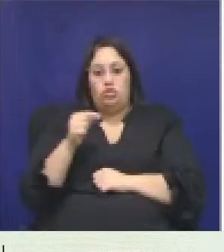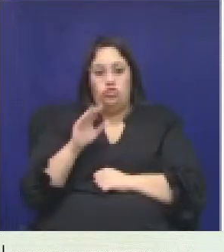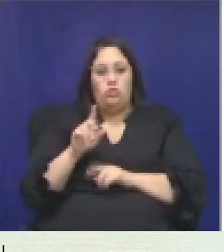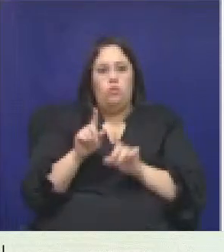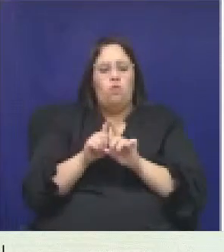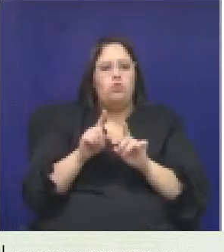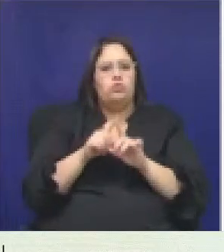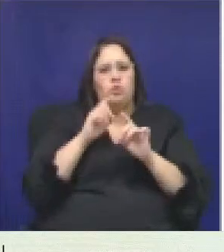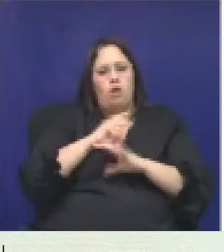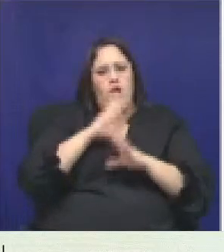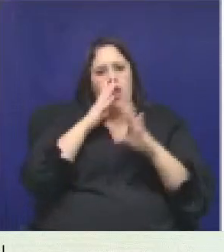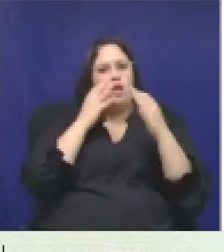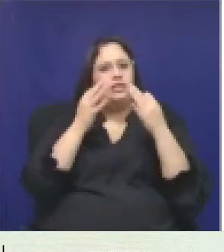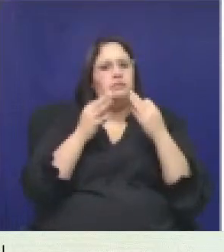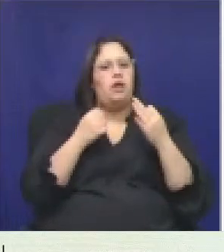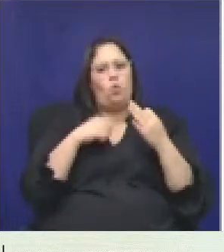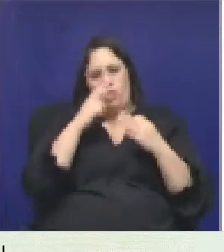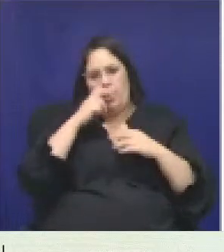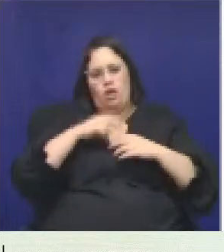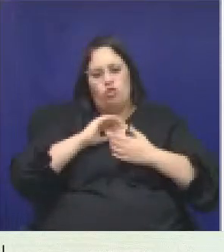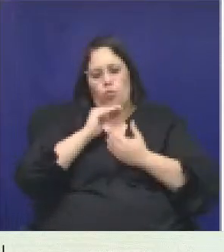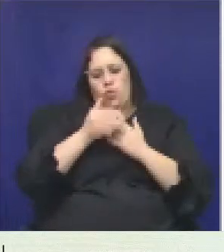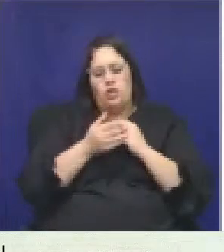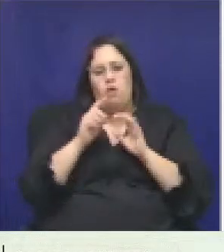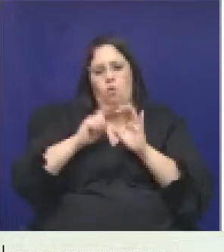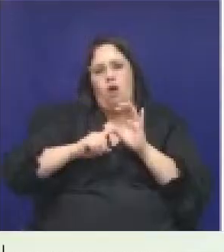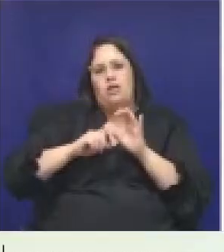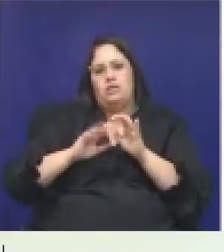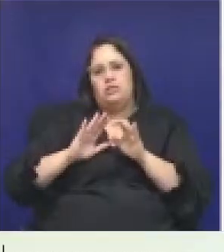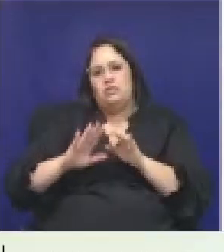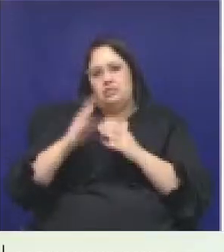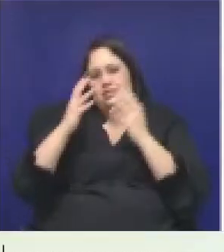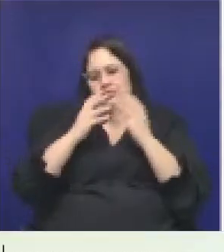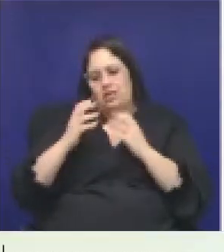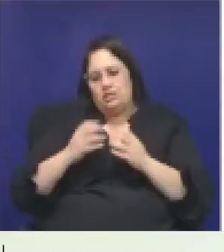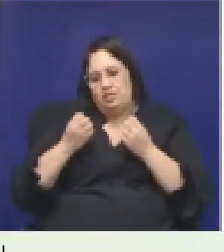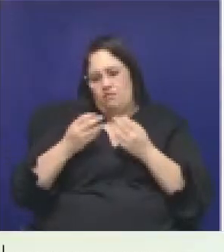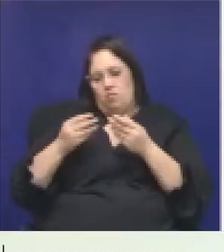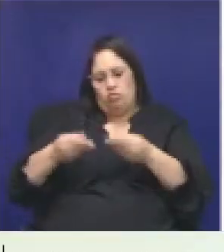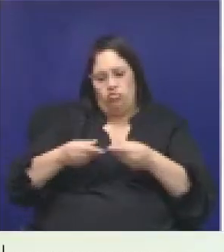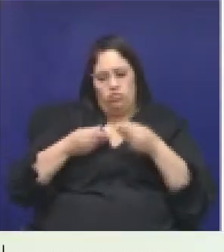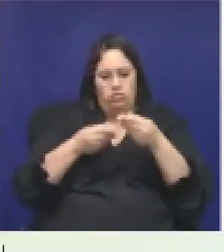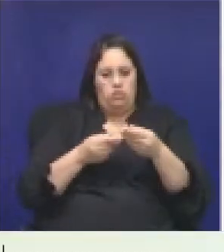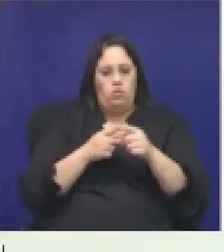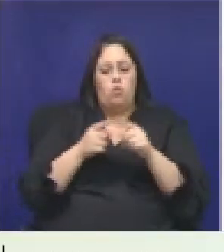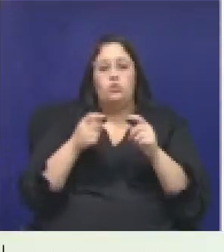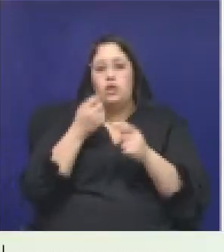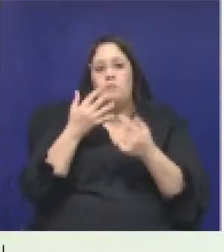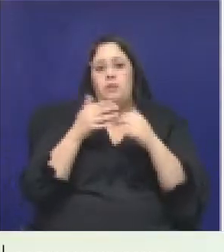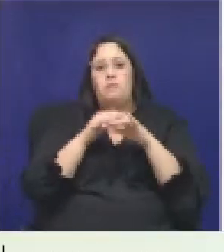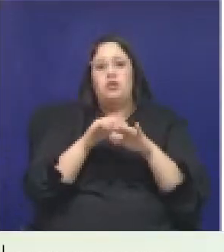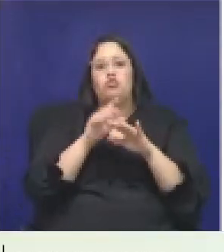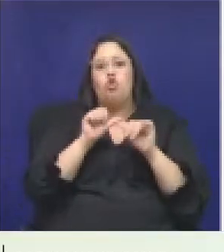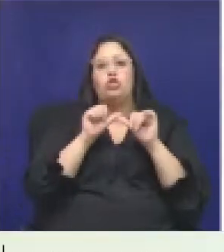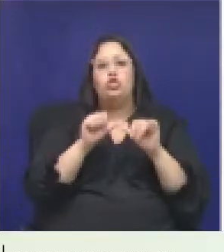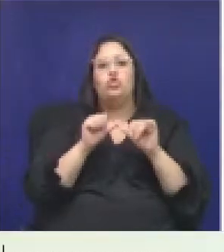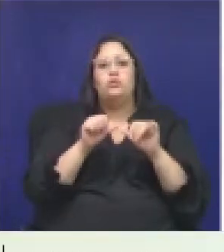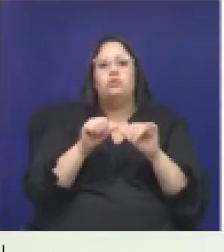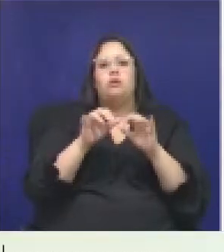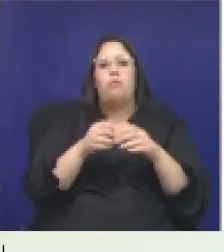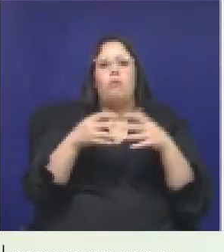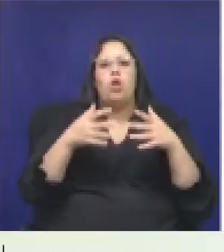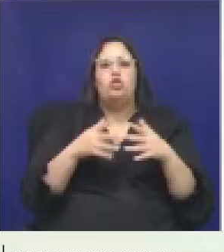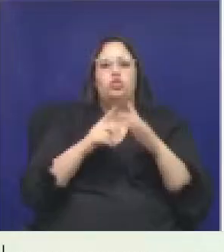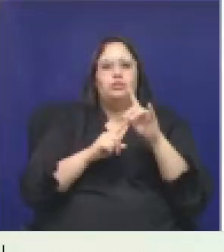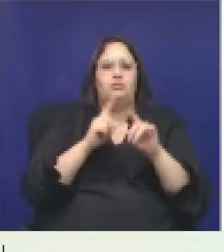also made it clear that we need to protect the quality of statistical information and implement the continuous population